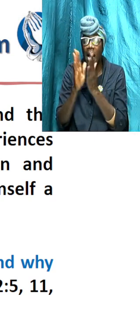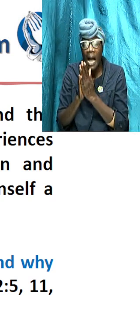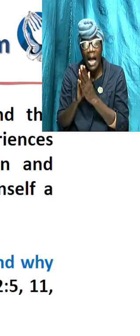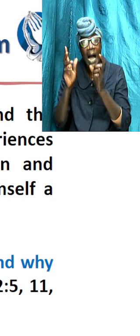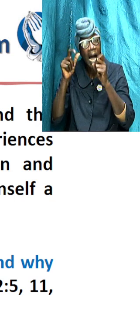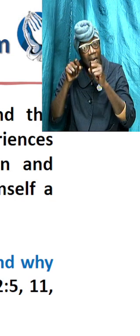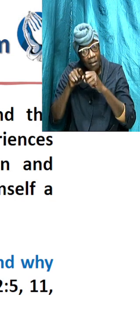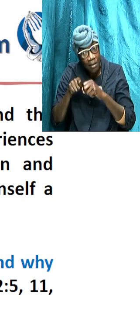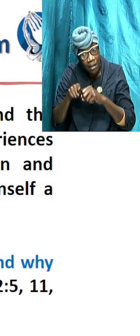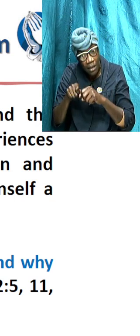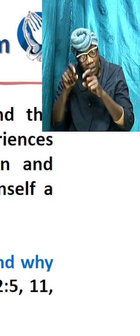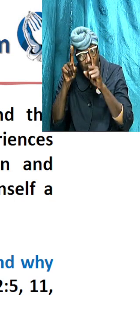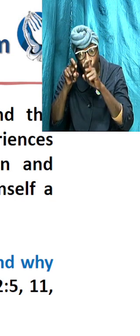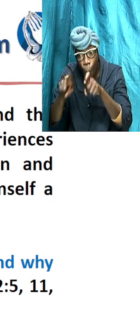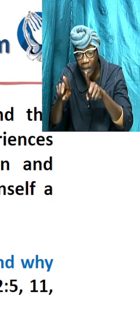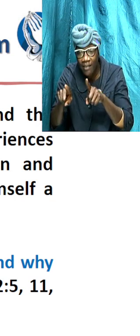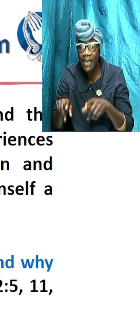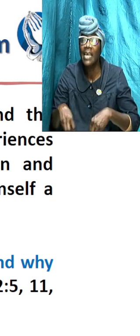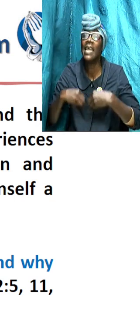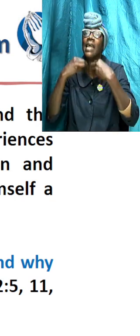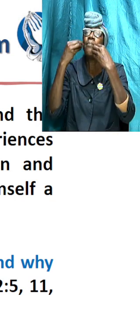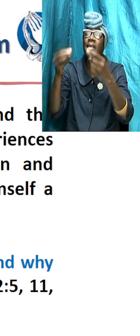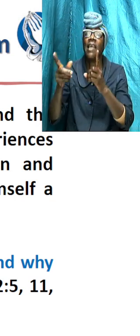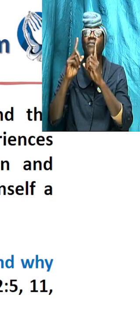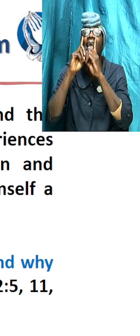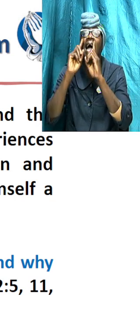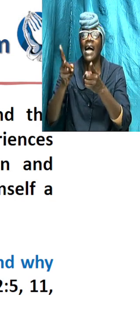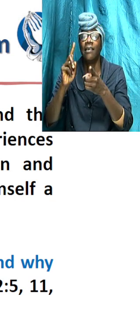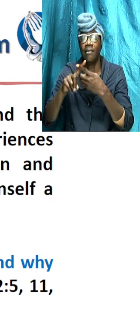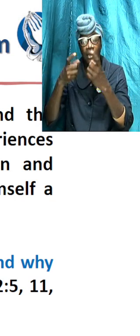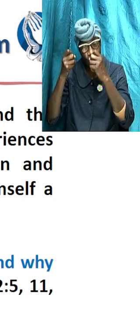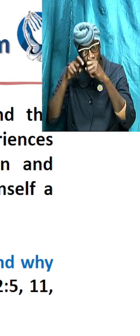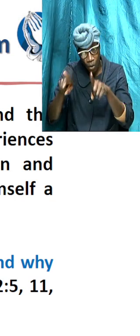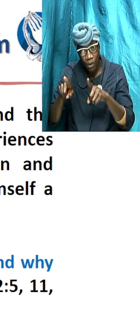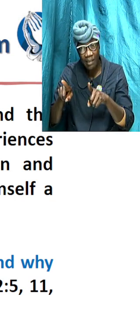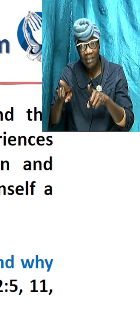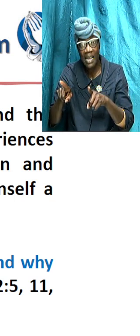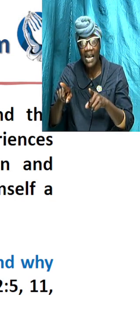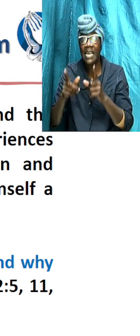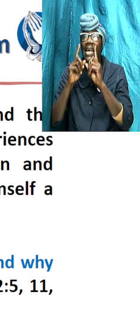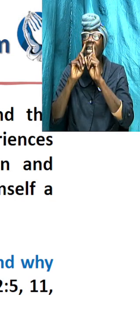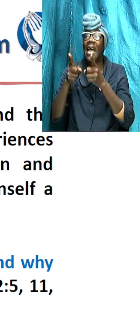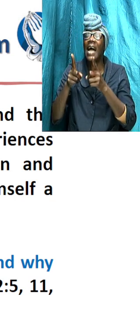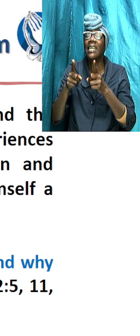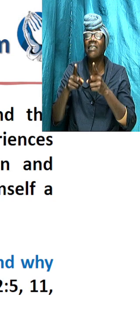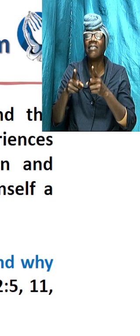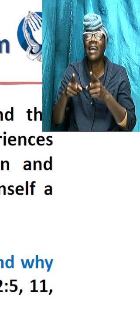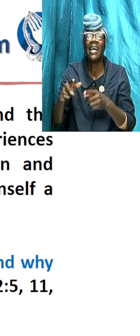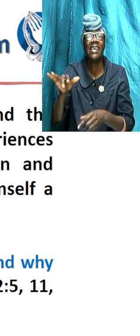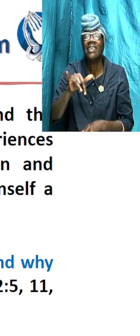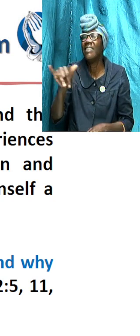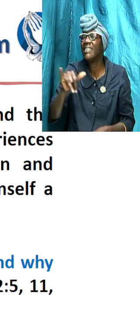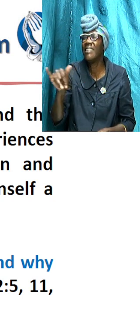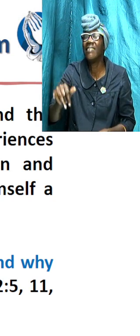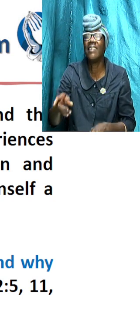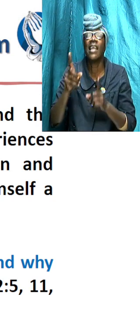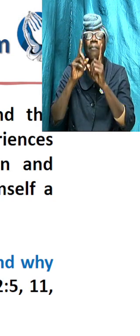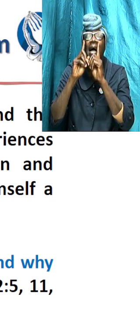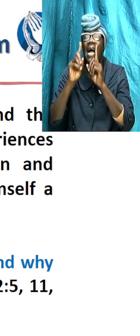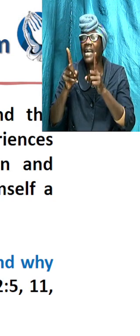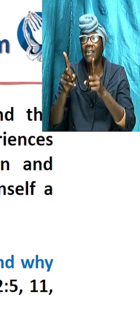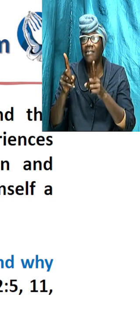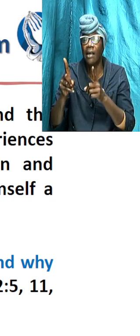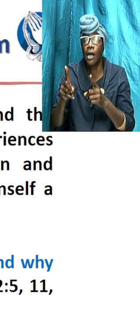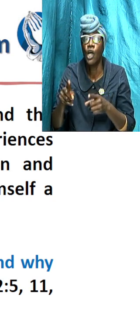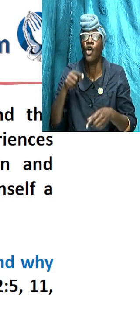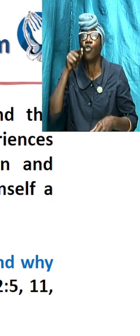he gave the answer to the questions. Amen. And the answer lies is the same answer I'm going to give you today.